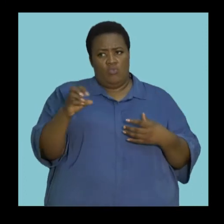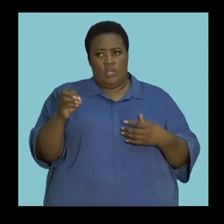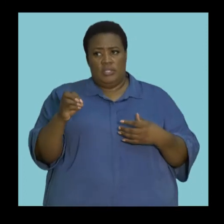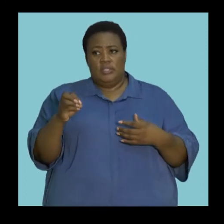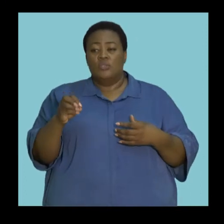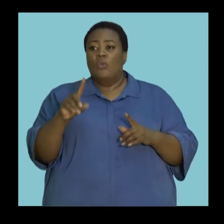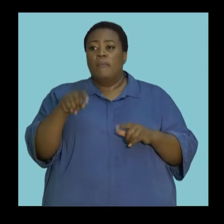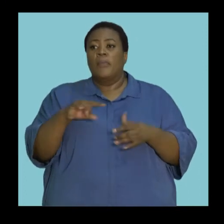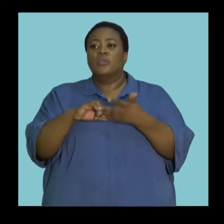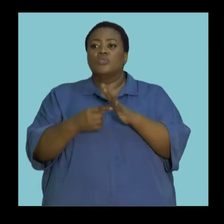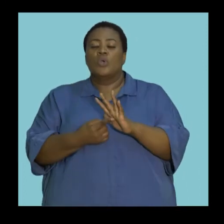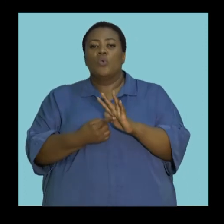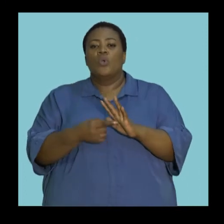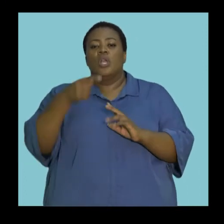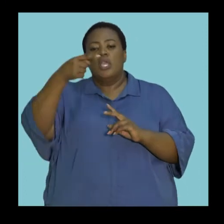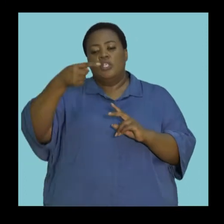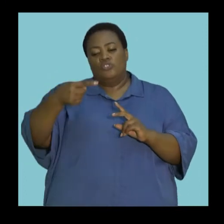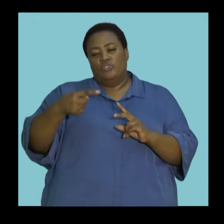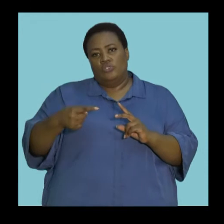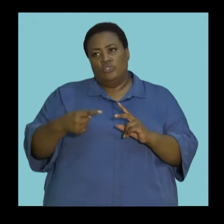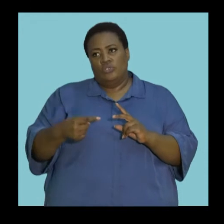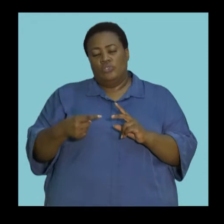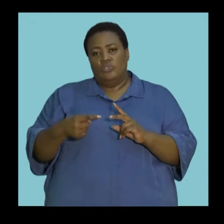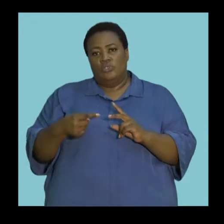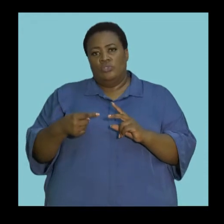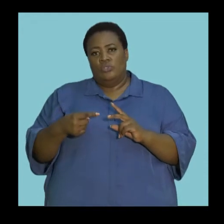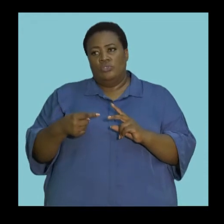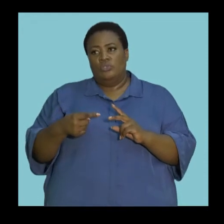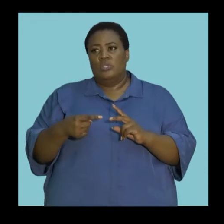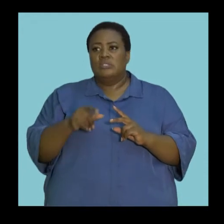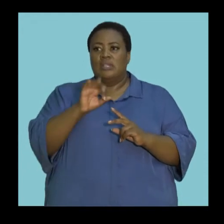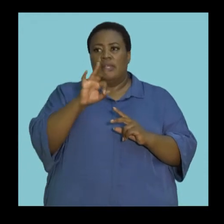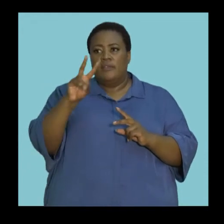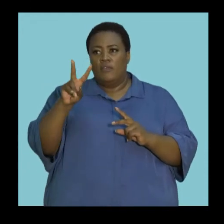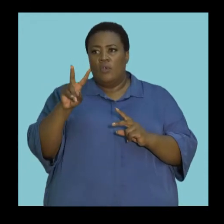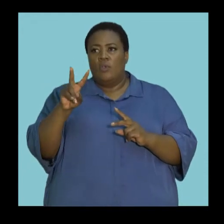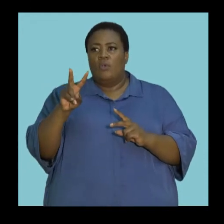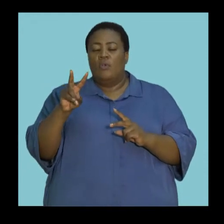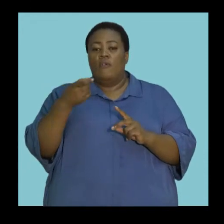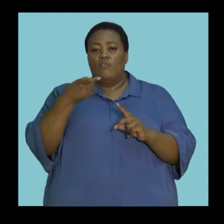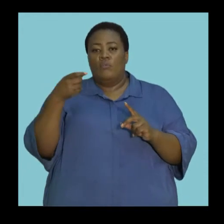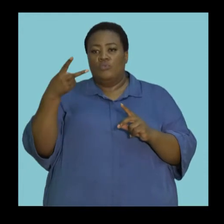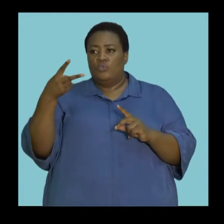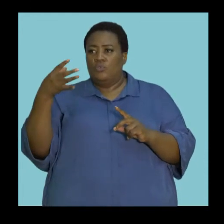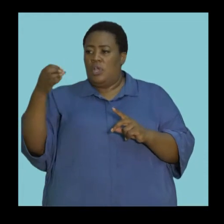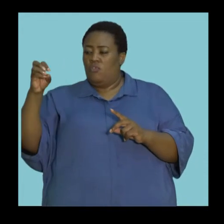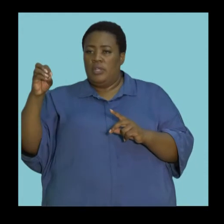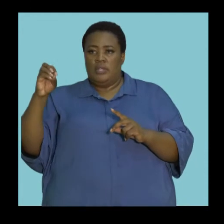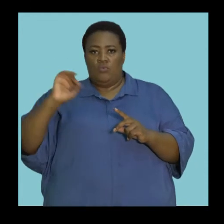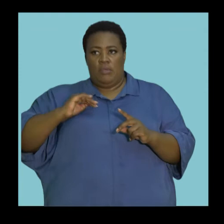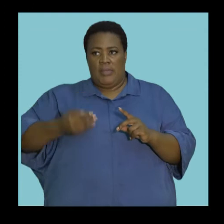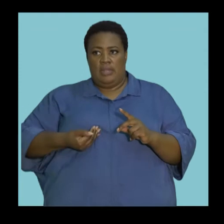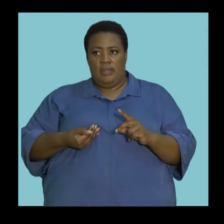we've got to illustrate each of these as a proportion. So it's 34 of the 200 women that are